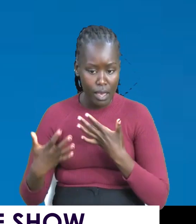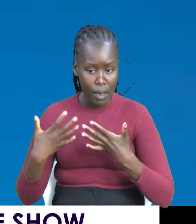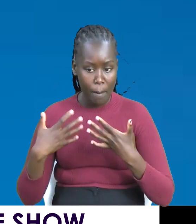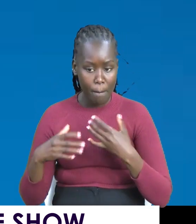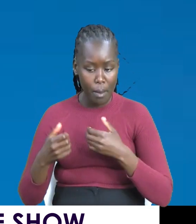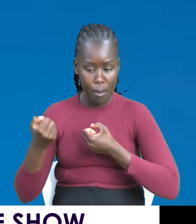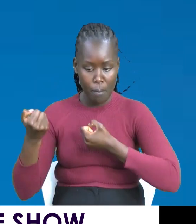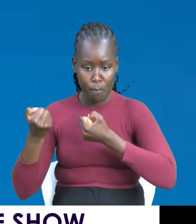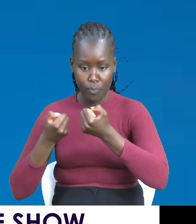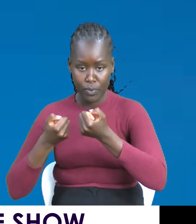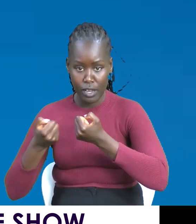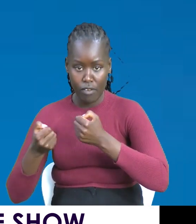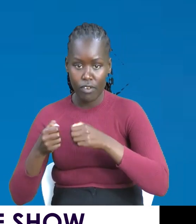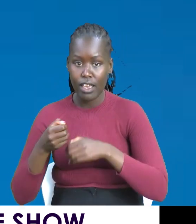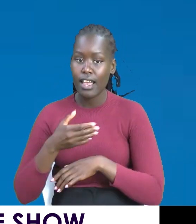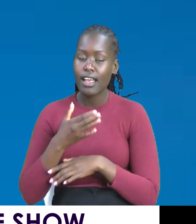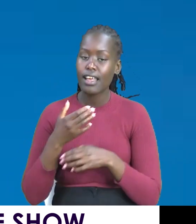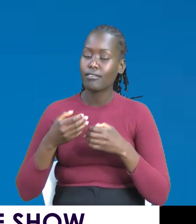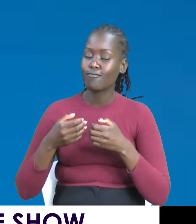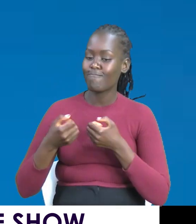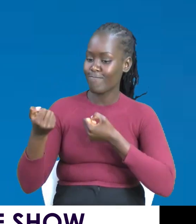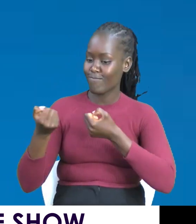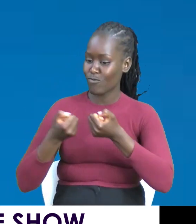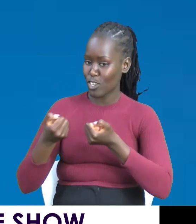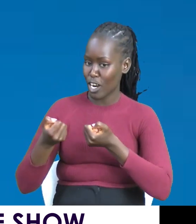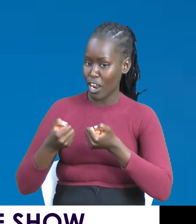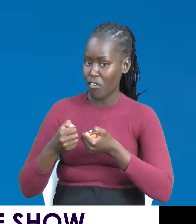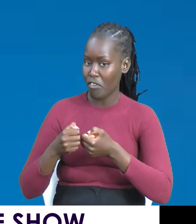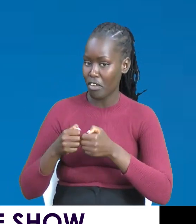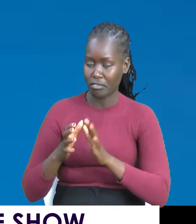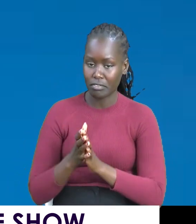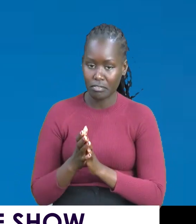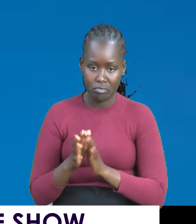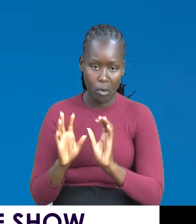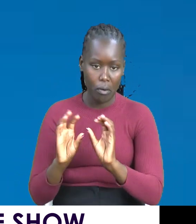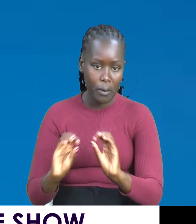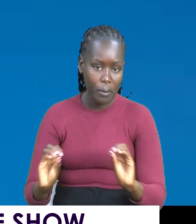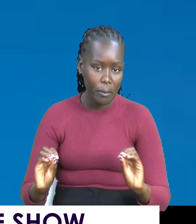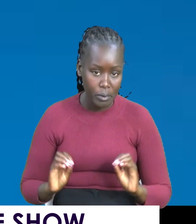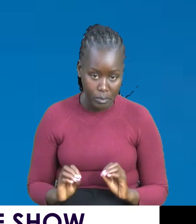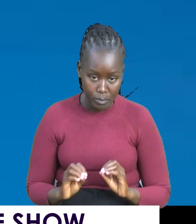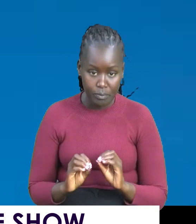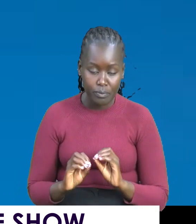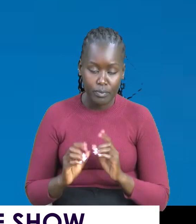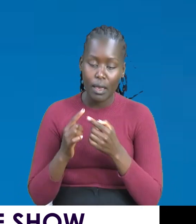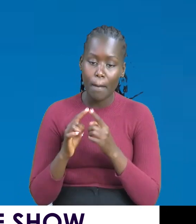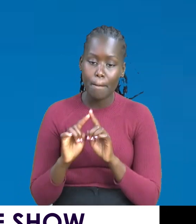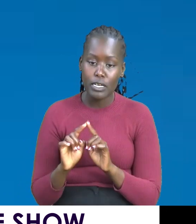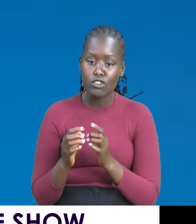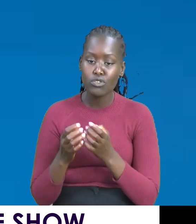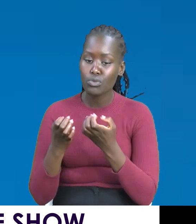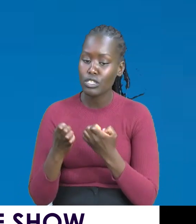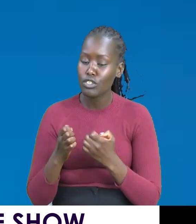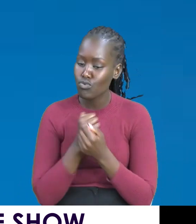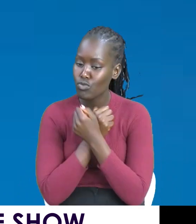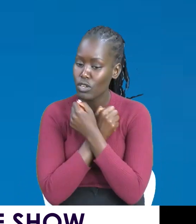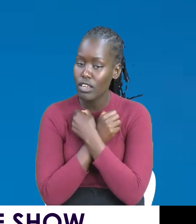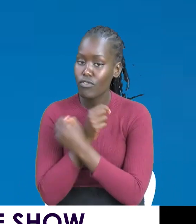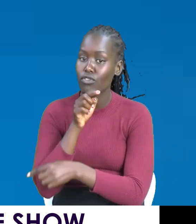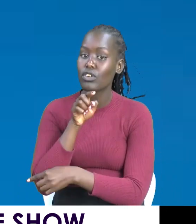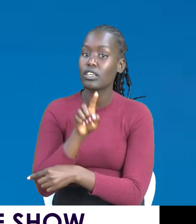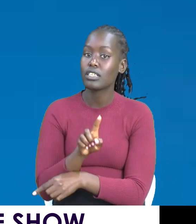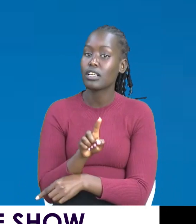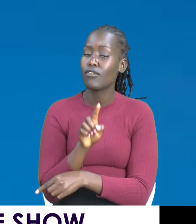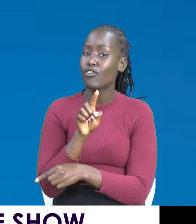not driving the car that you desire or not driving a car at all. But you need to love yourself the